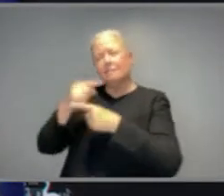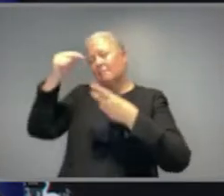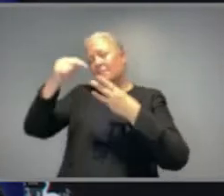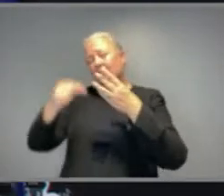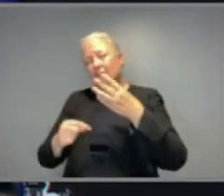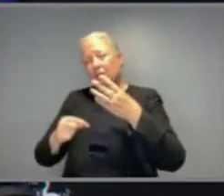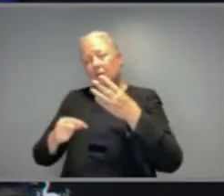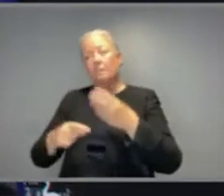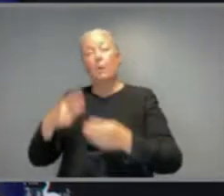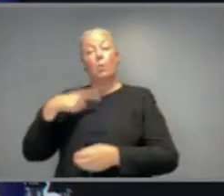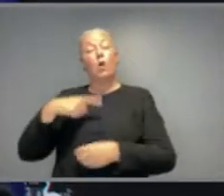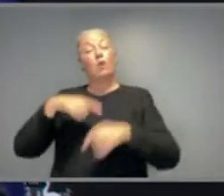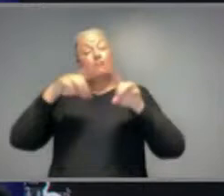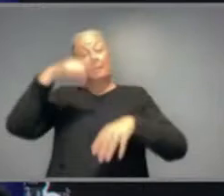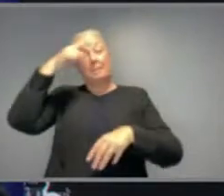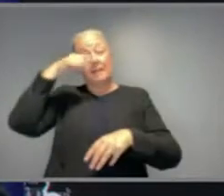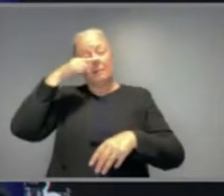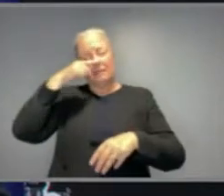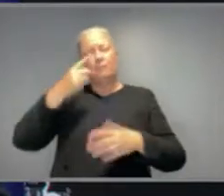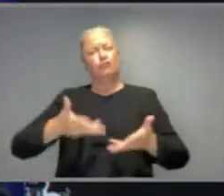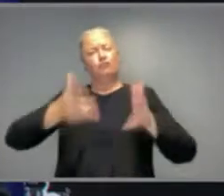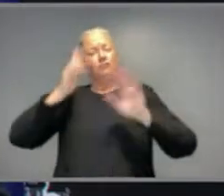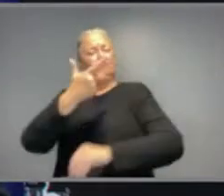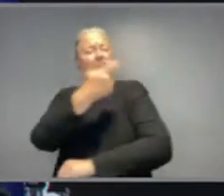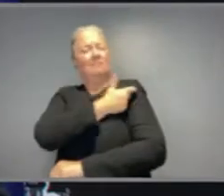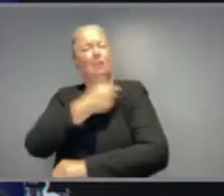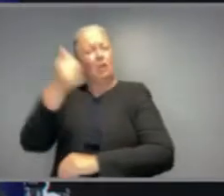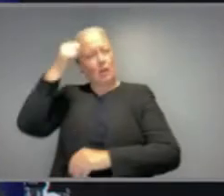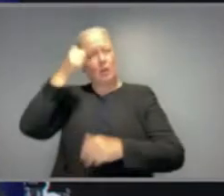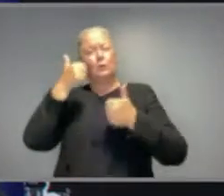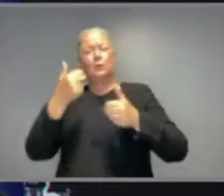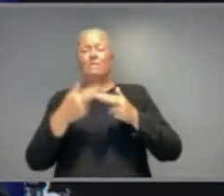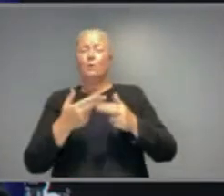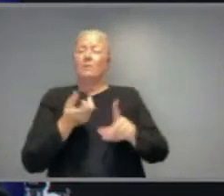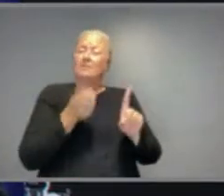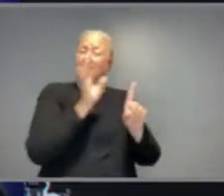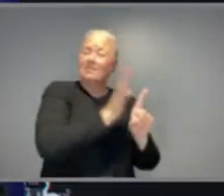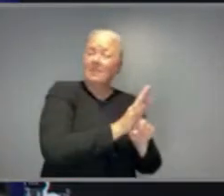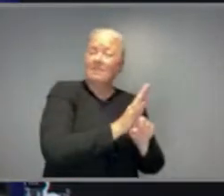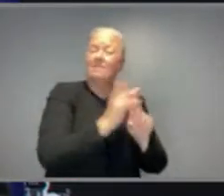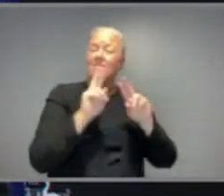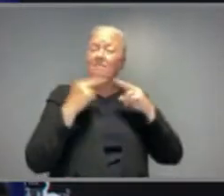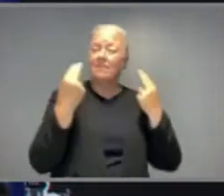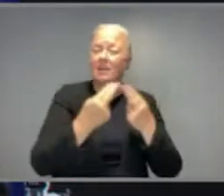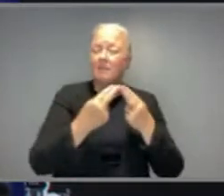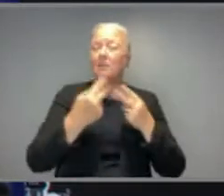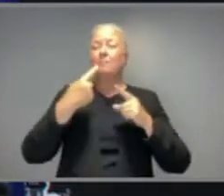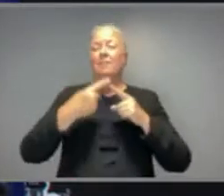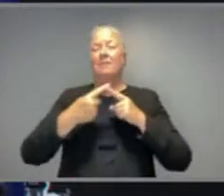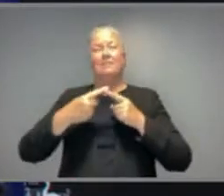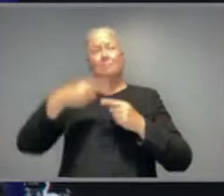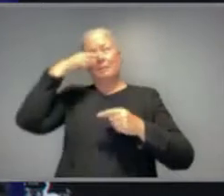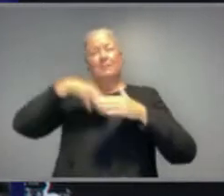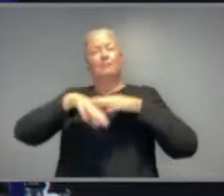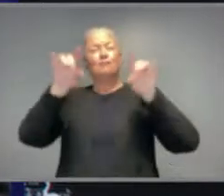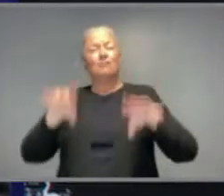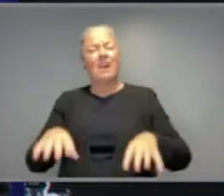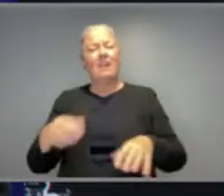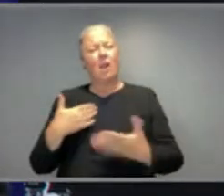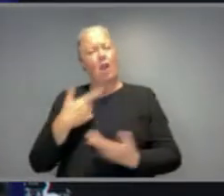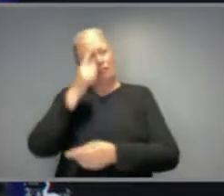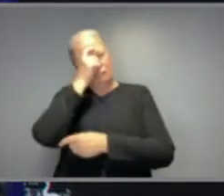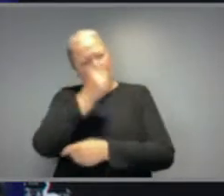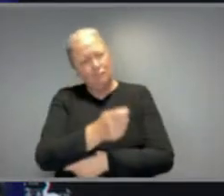this is because Australians know that it's good for them, their family and their country. And I intend to respect that. I intend to acknowledge